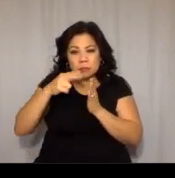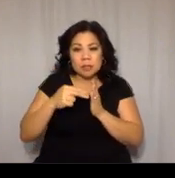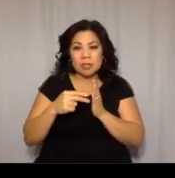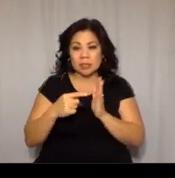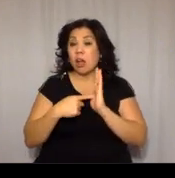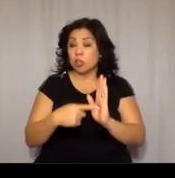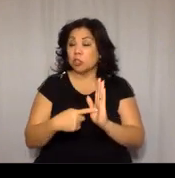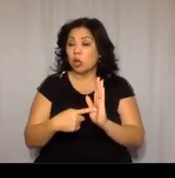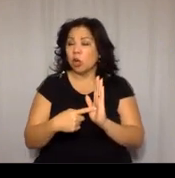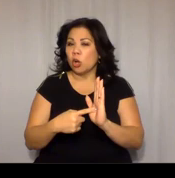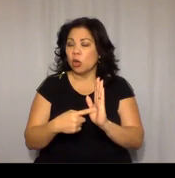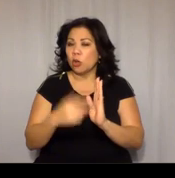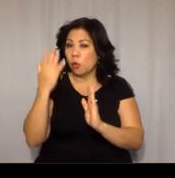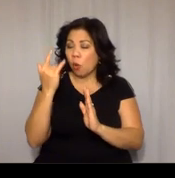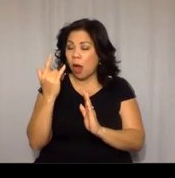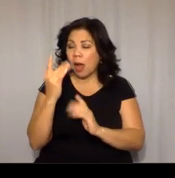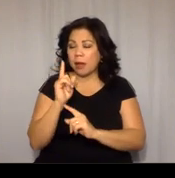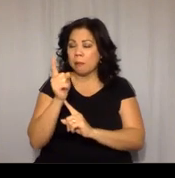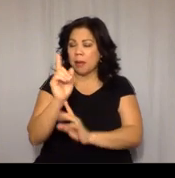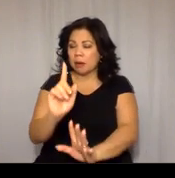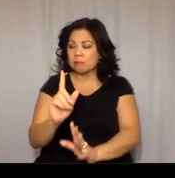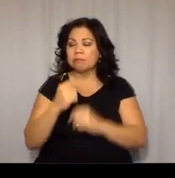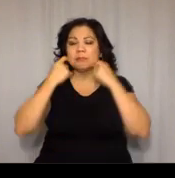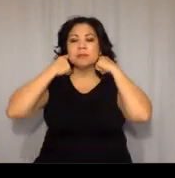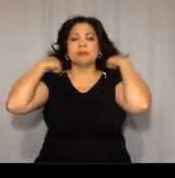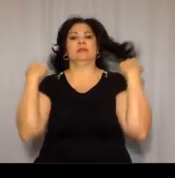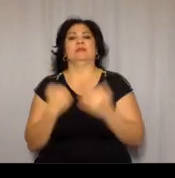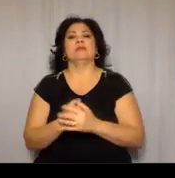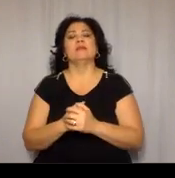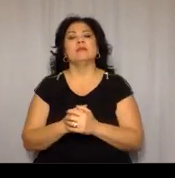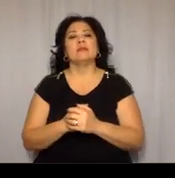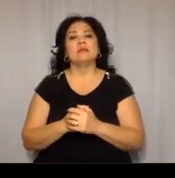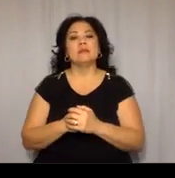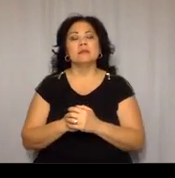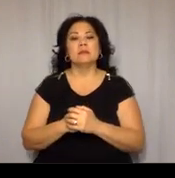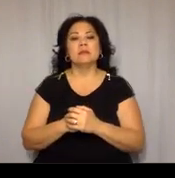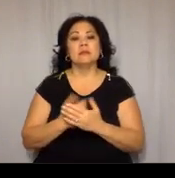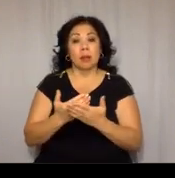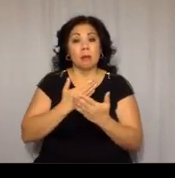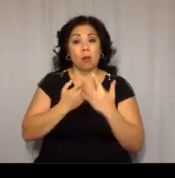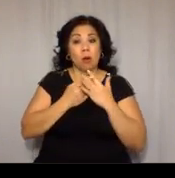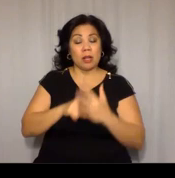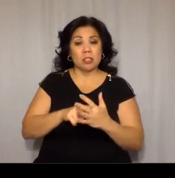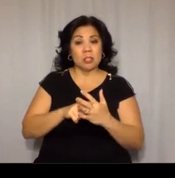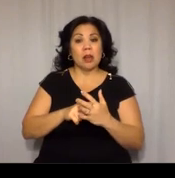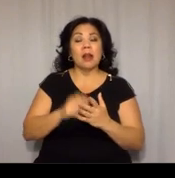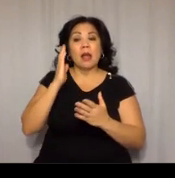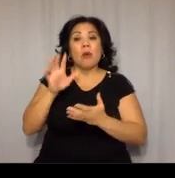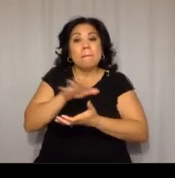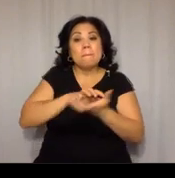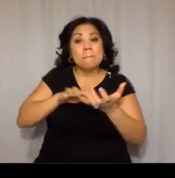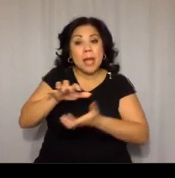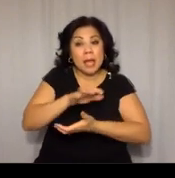just a moment, why we're going to use all three. So before I start, though, I'm going to actually do a little bit of